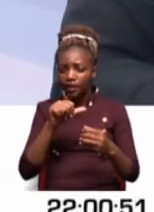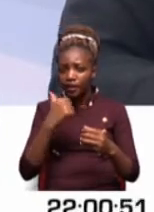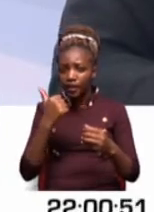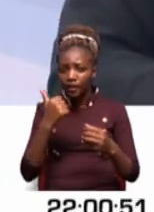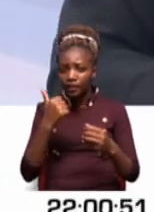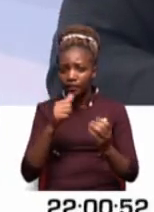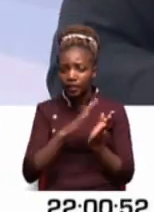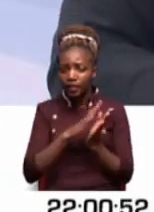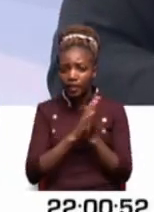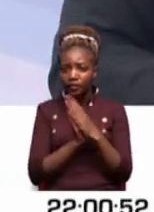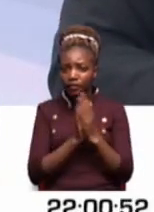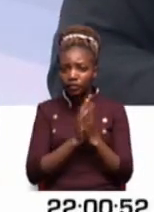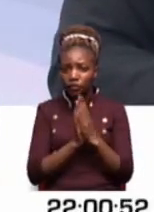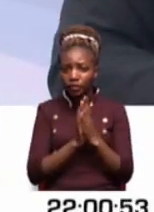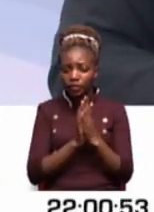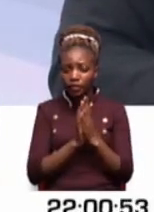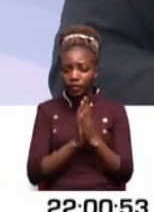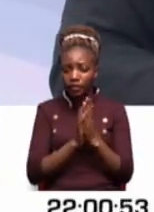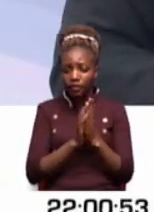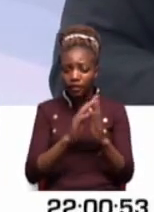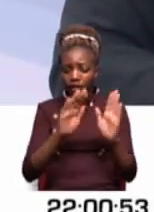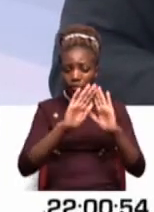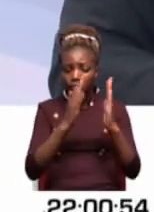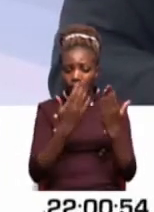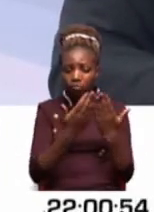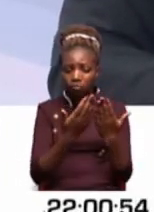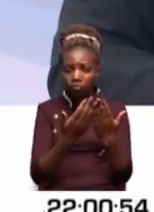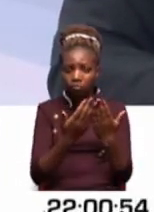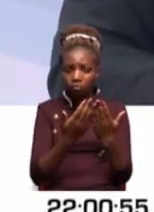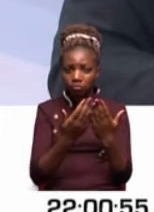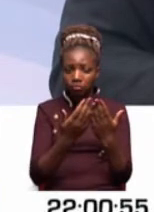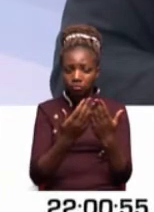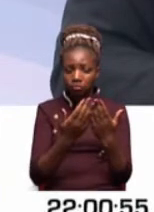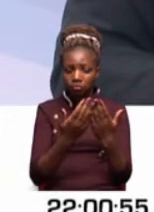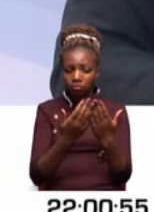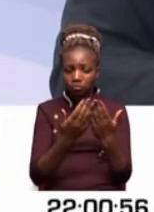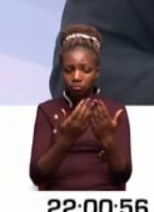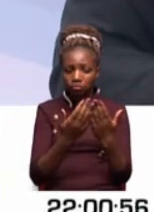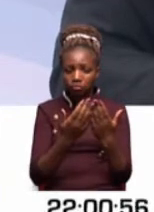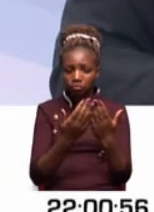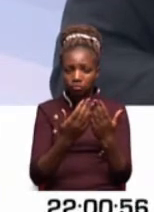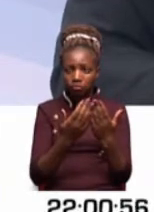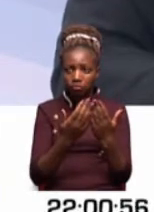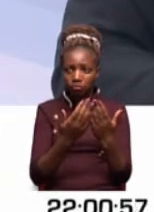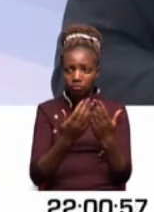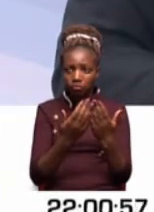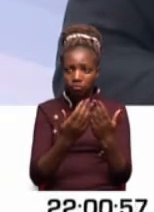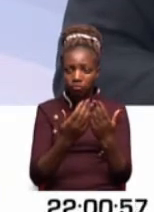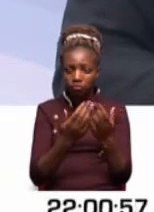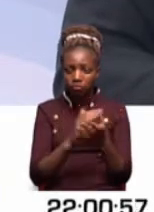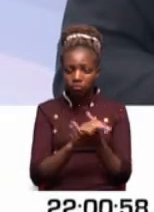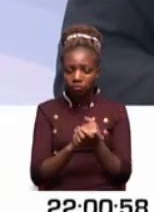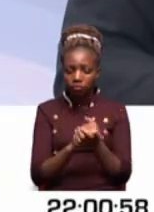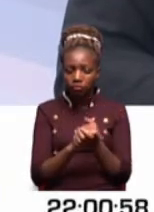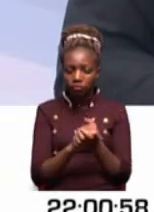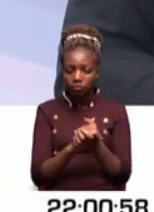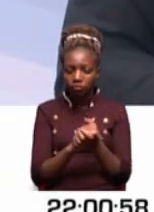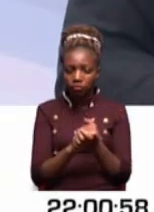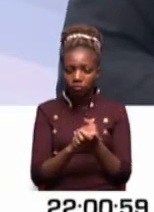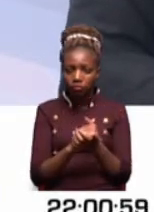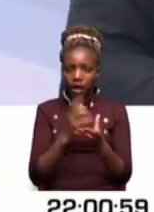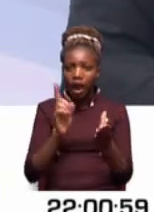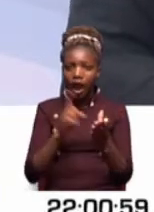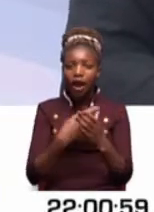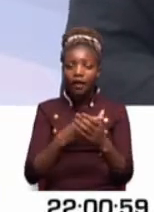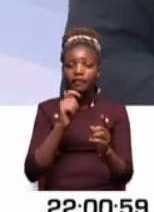I mean, a nice storybook with very good pictures, but the wording, they're empty. The effort being made by